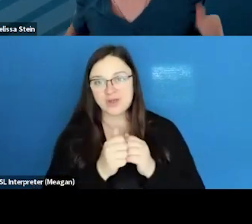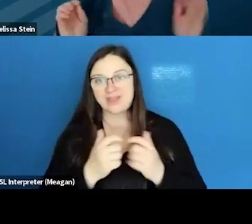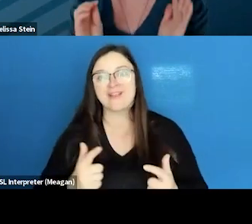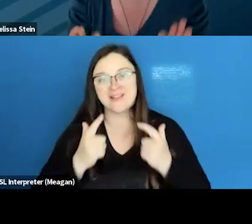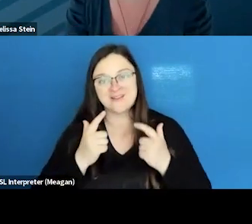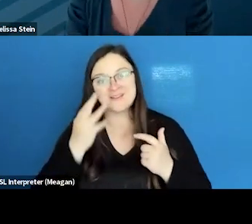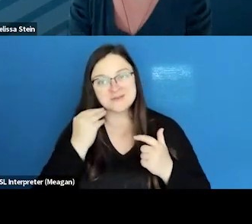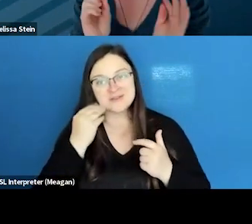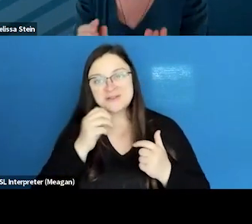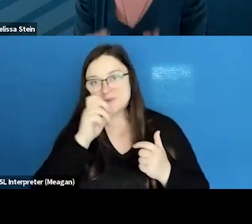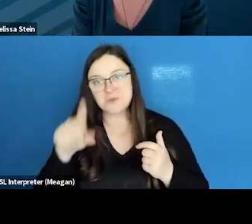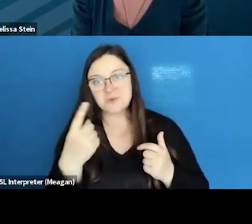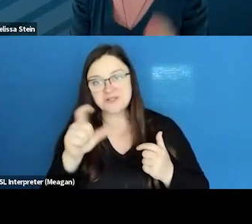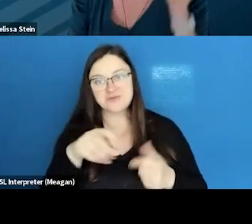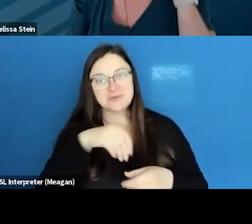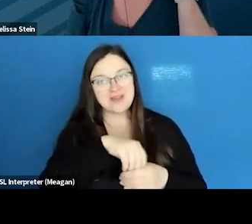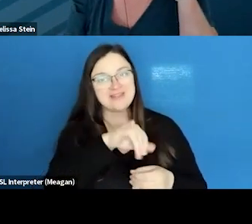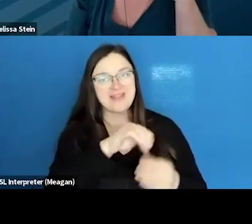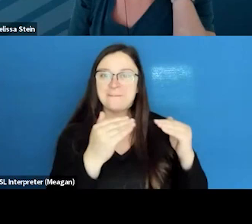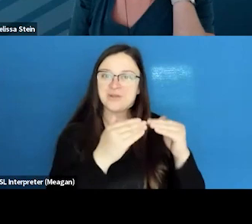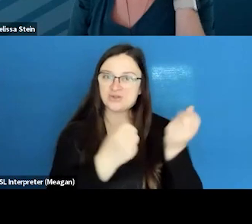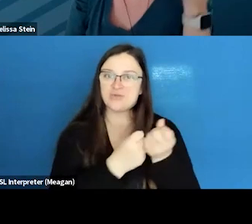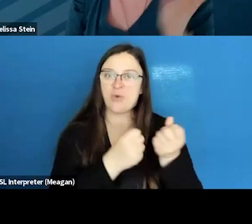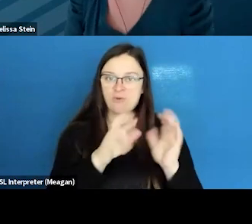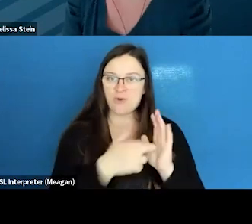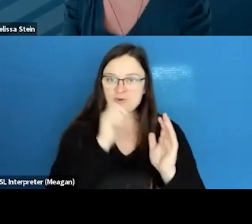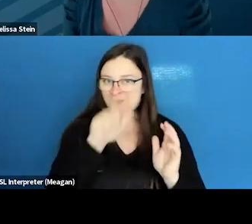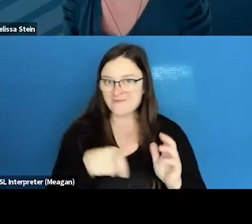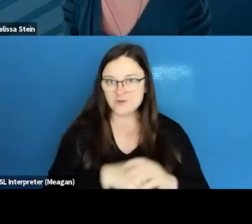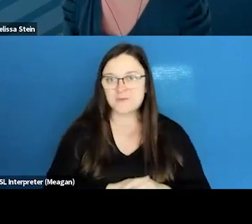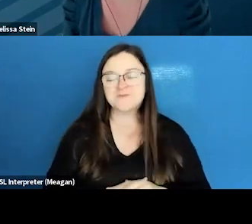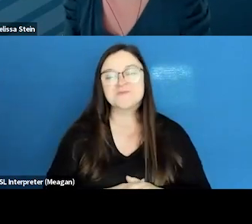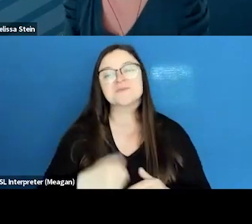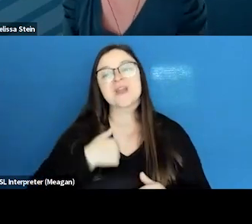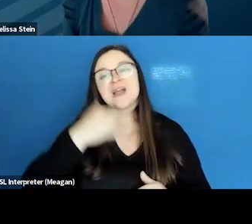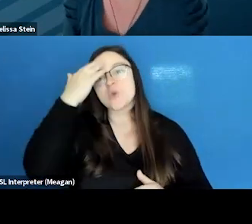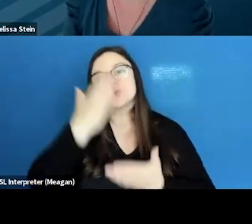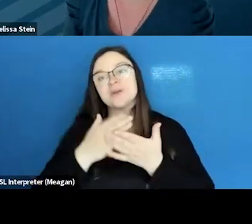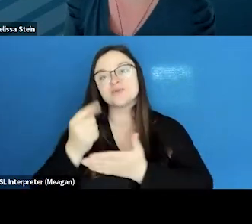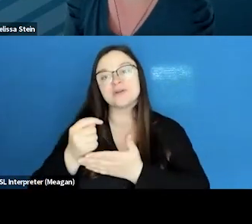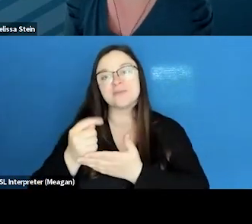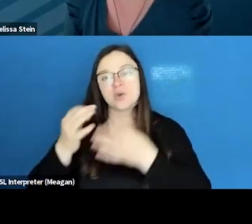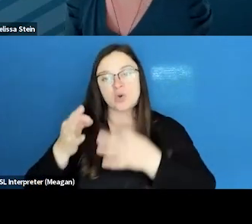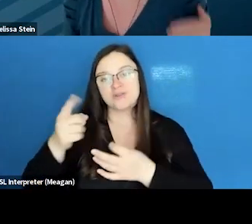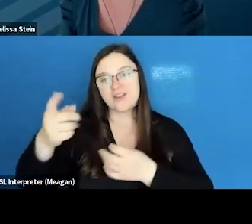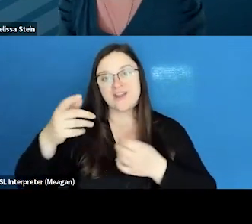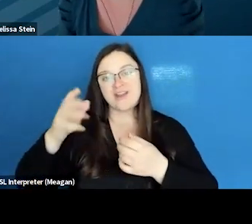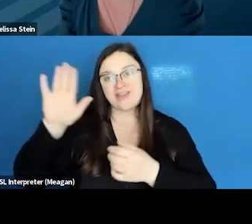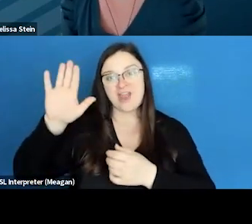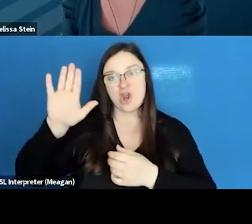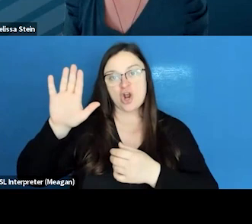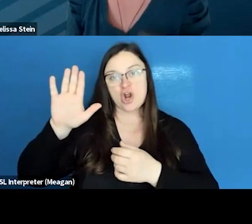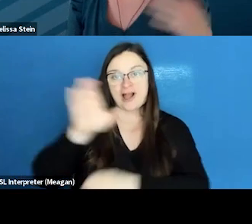don't always just have to be in that peer support role. I know some treatment courts, their clinical director is a person with